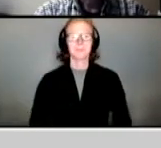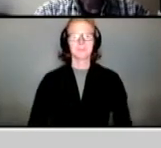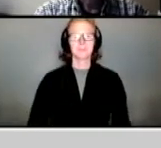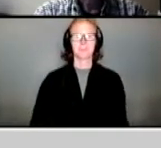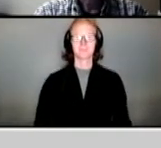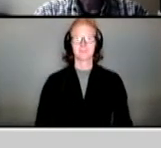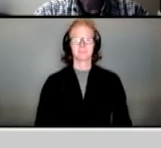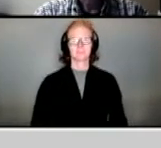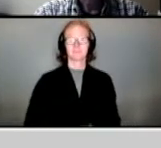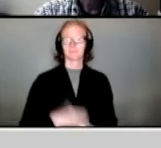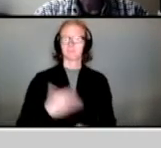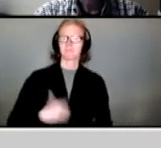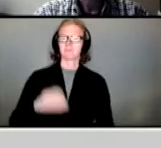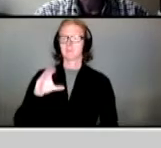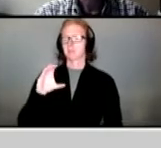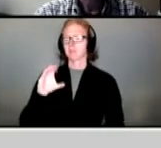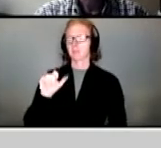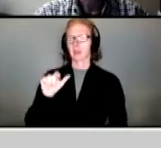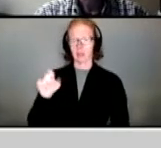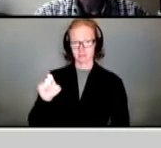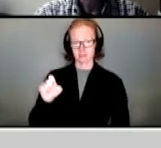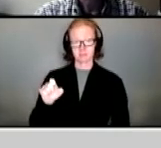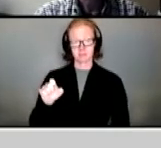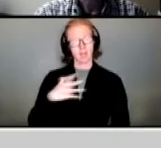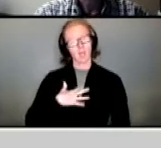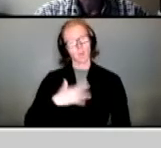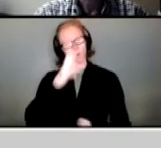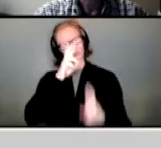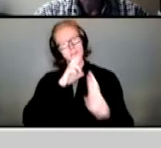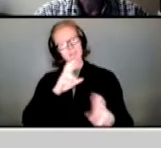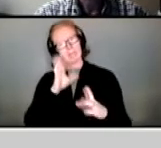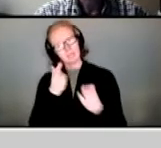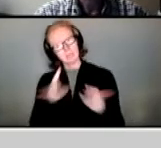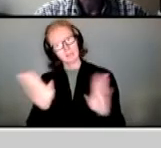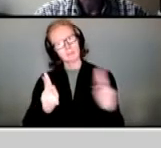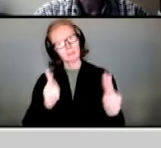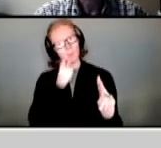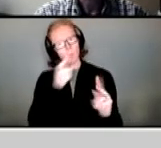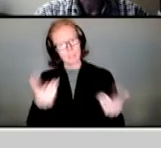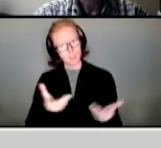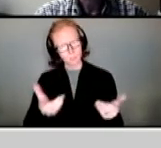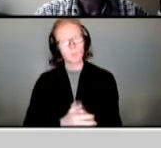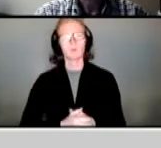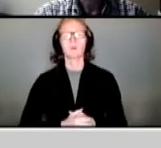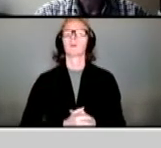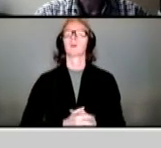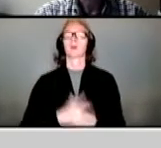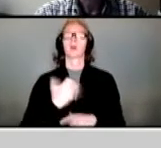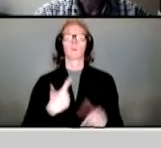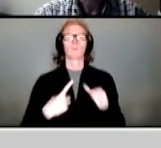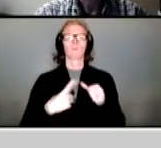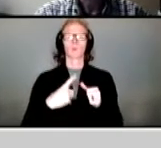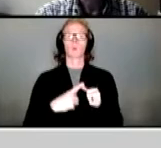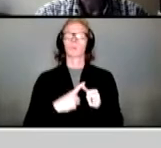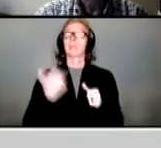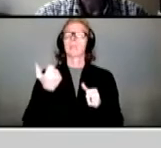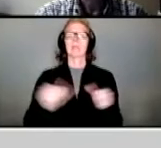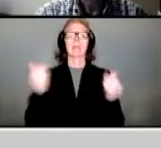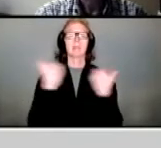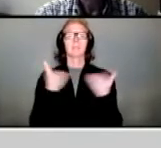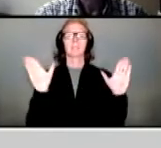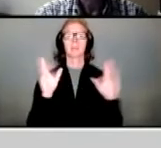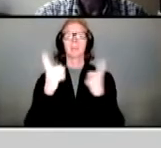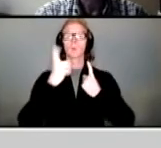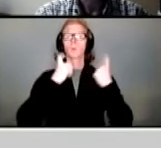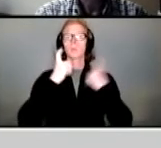Okay. Out of respect for the public attending, I'd like to start with any public